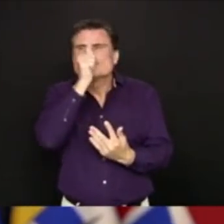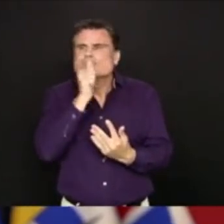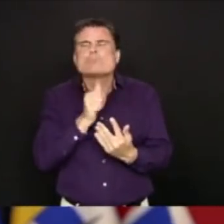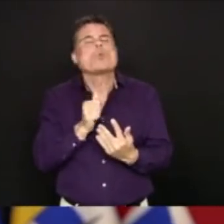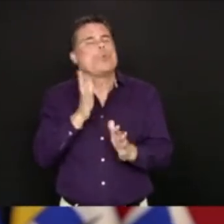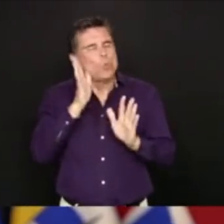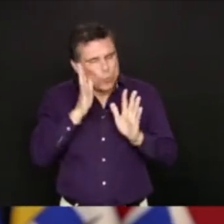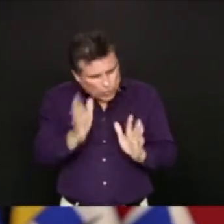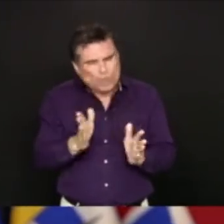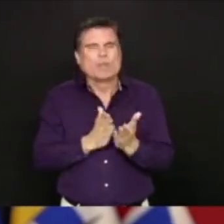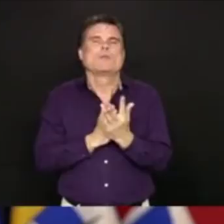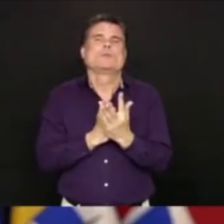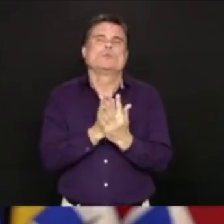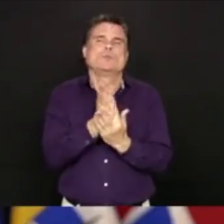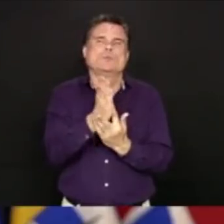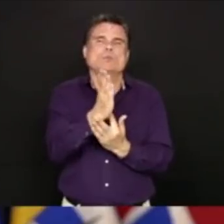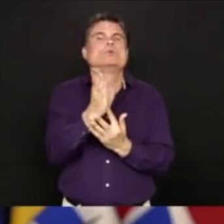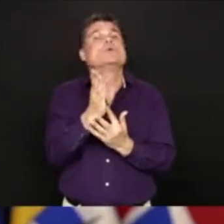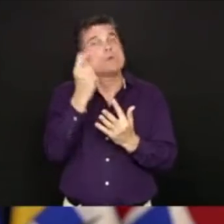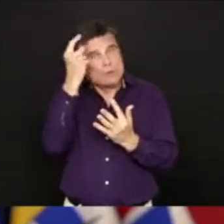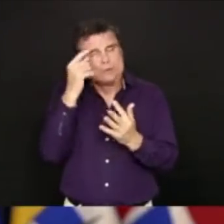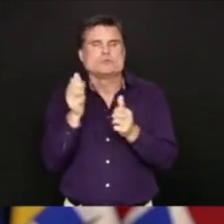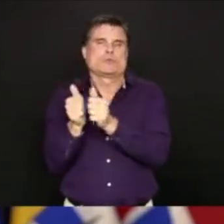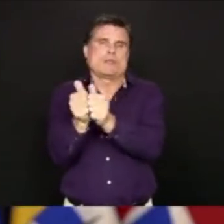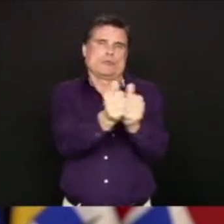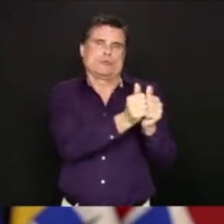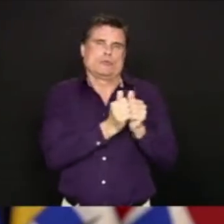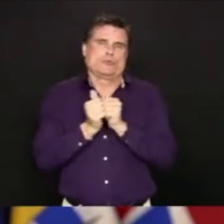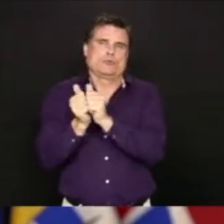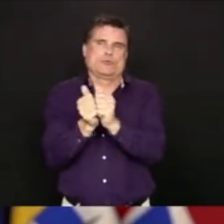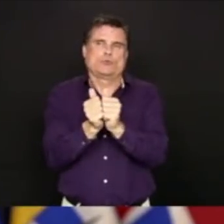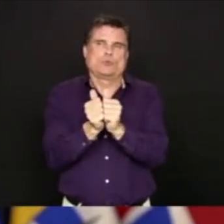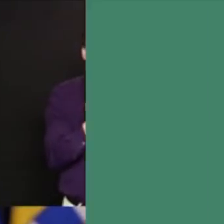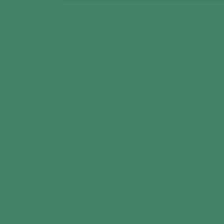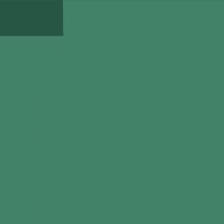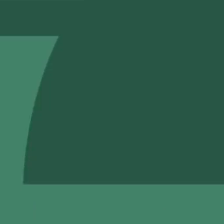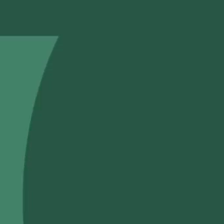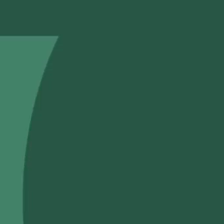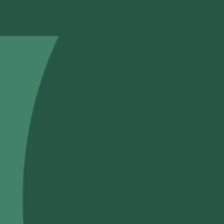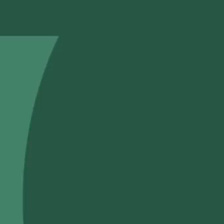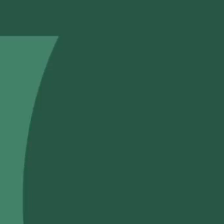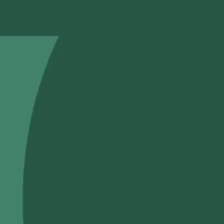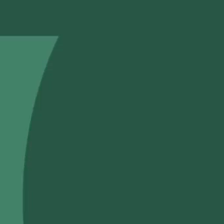to be kind to each other, to be calm through this crisis, and to stay safe.